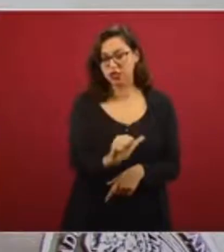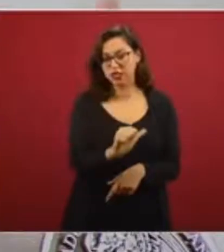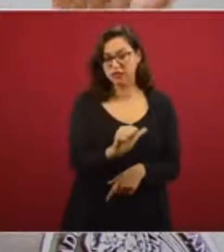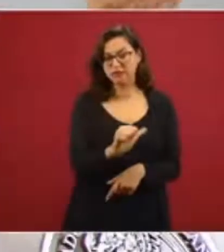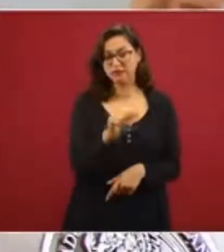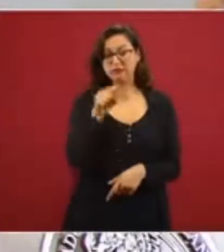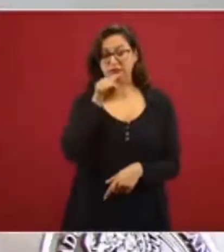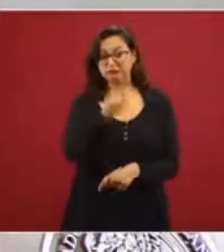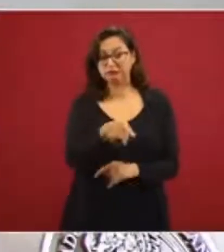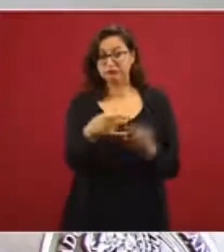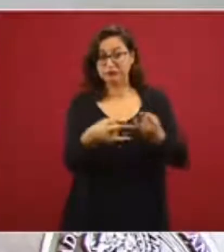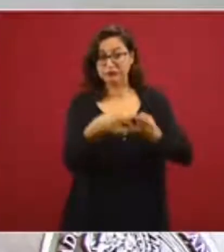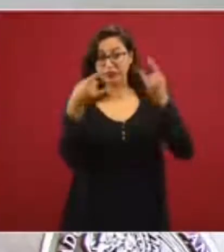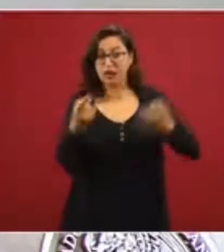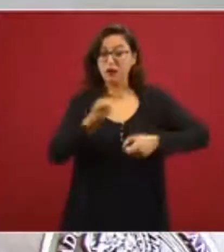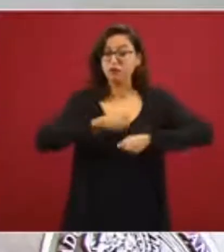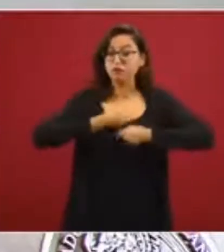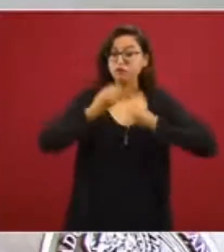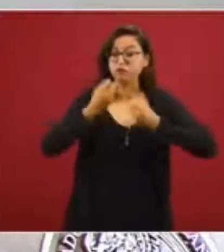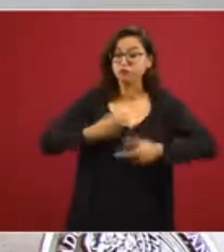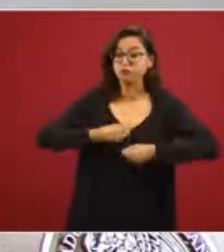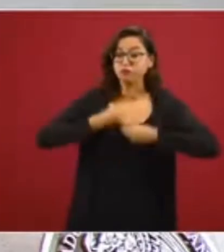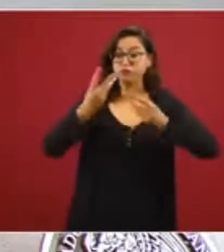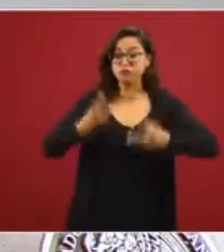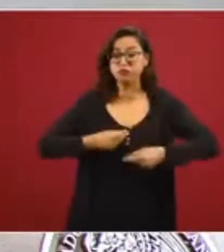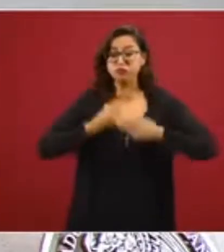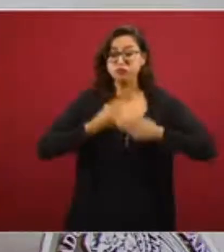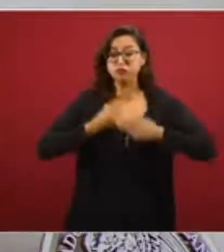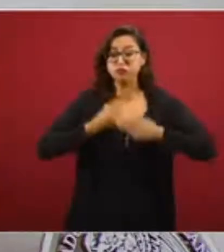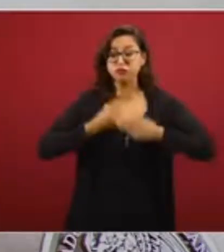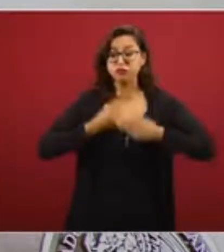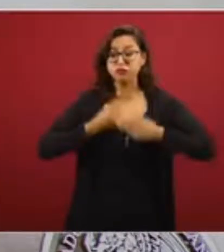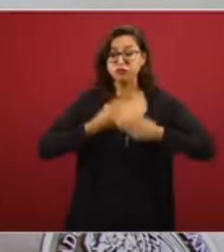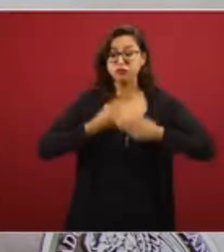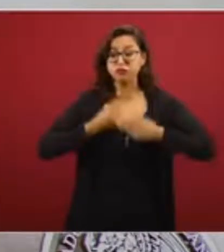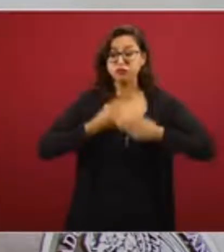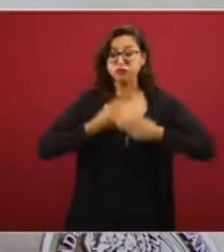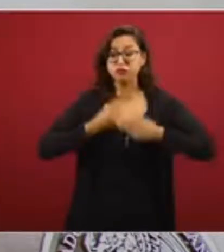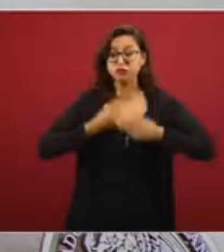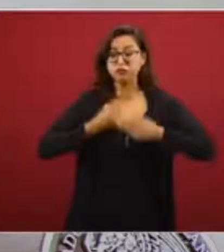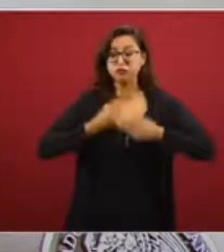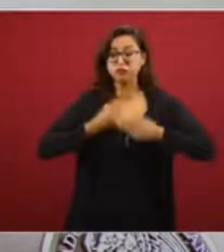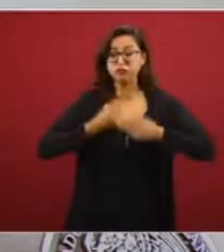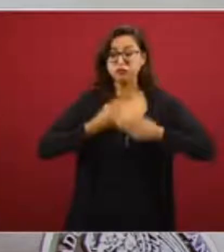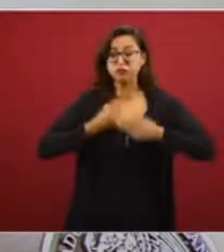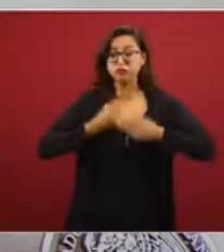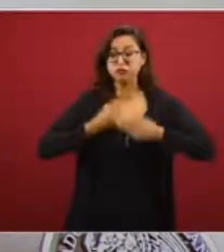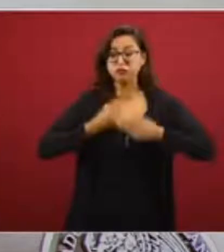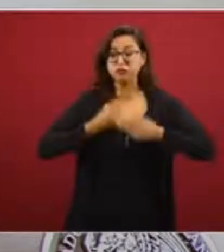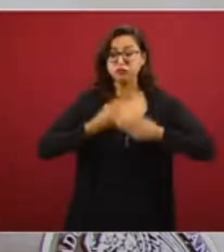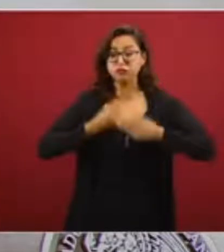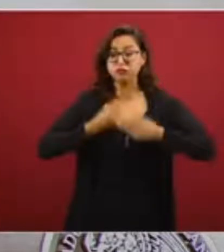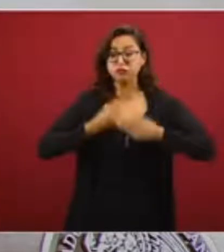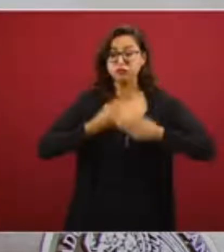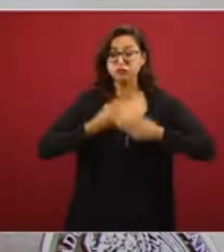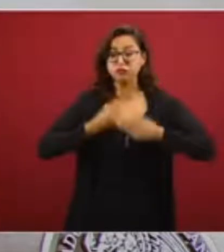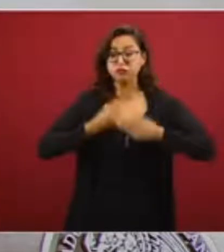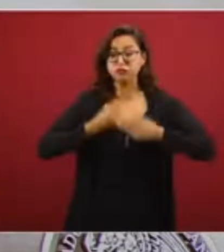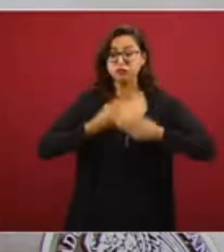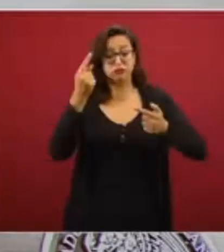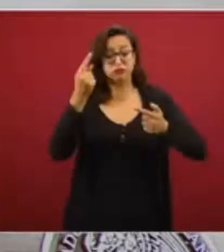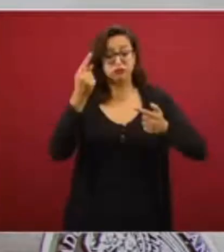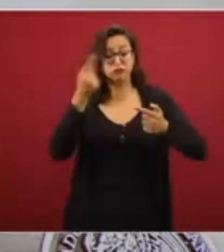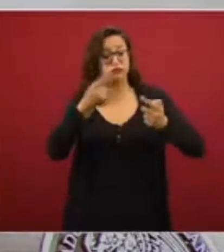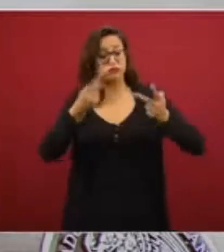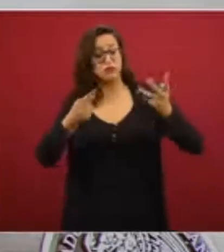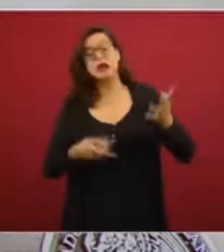que involucra a expresidentes, which involves or names